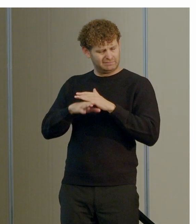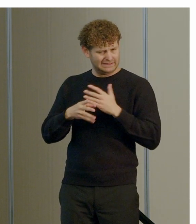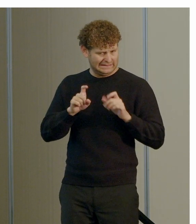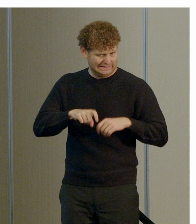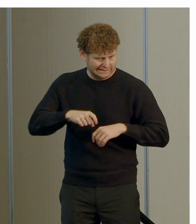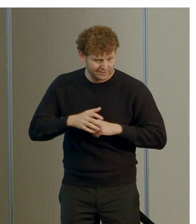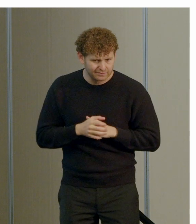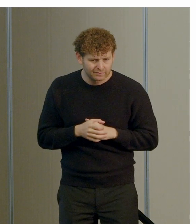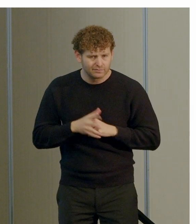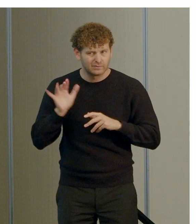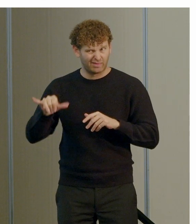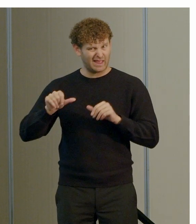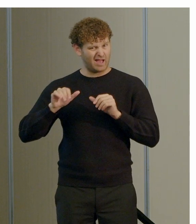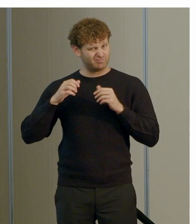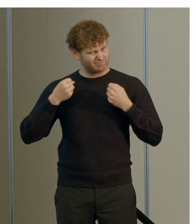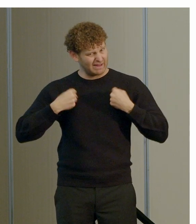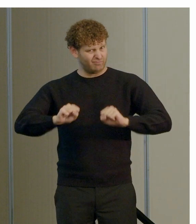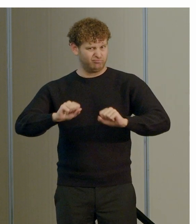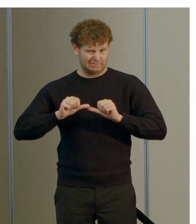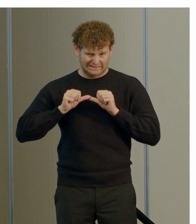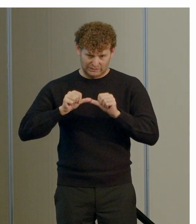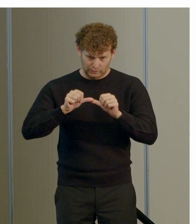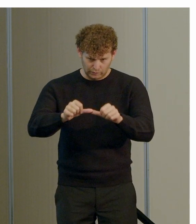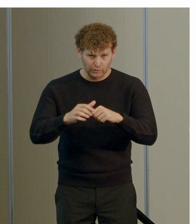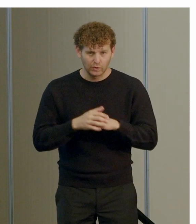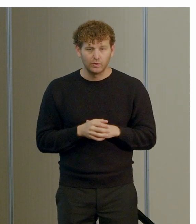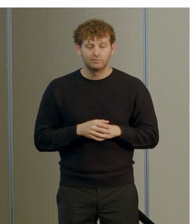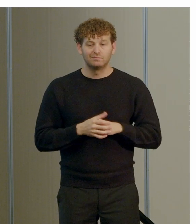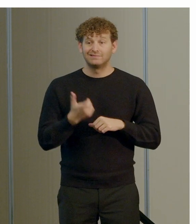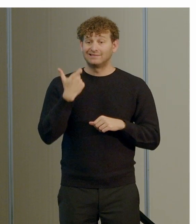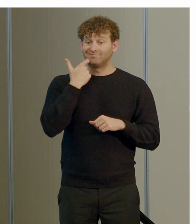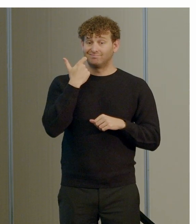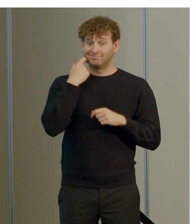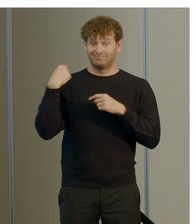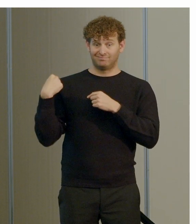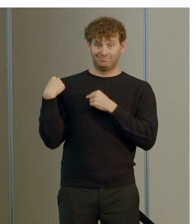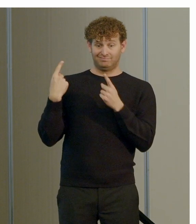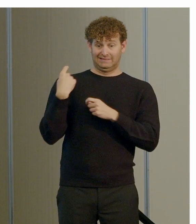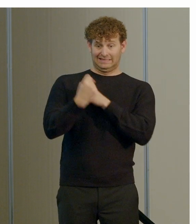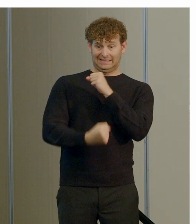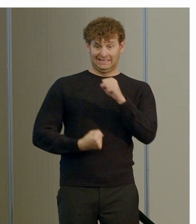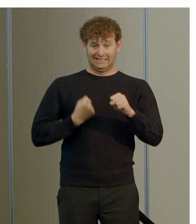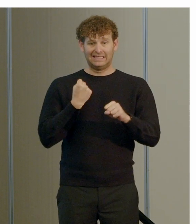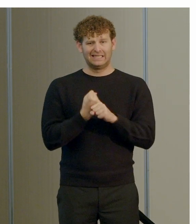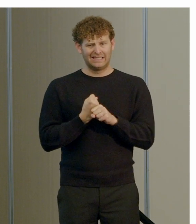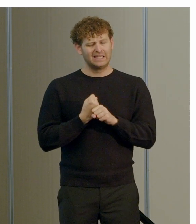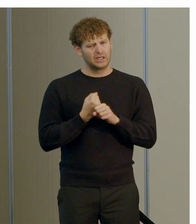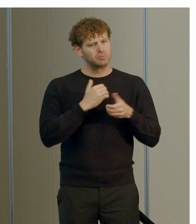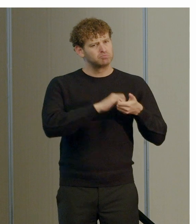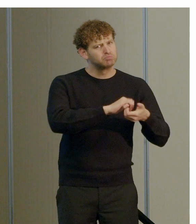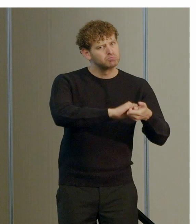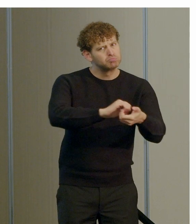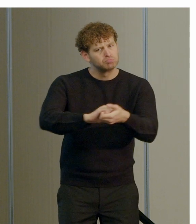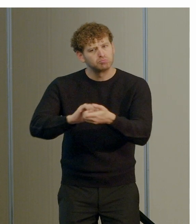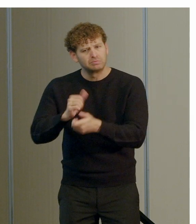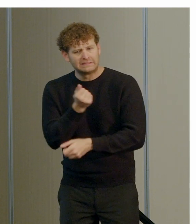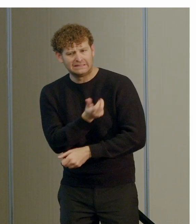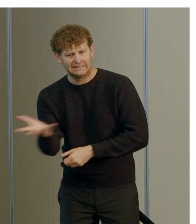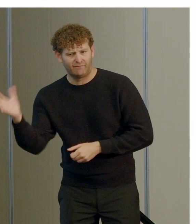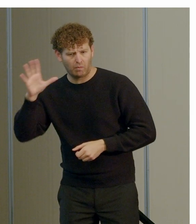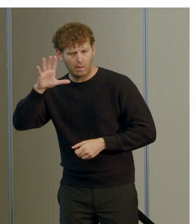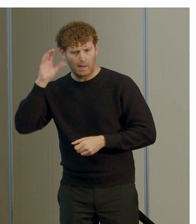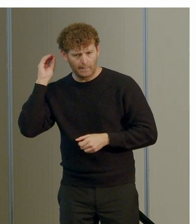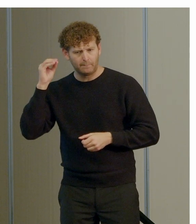this past year, worked with several companies. Now, we chose the companies to just reach out to based on the fact